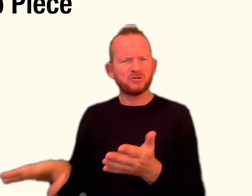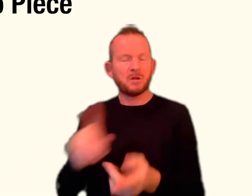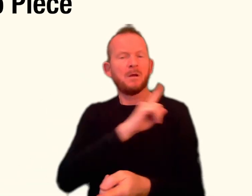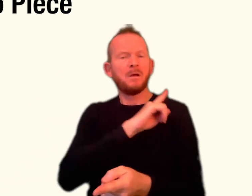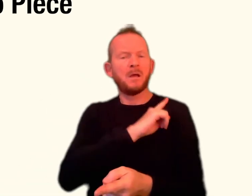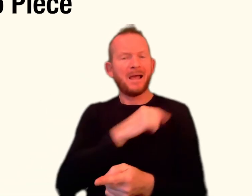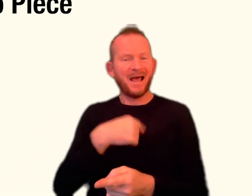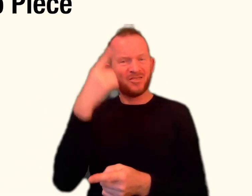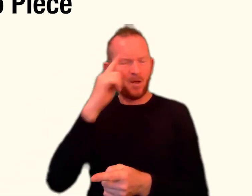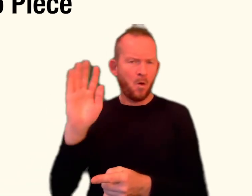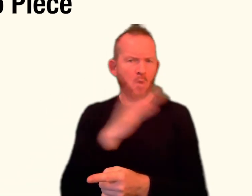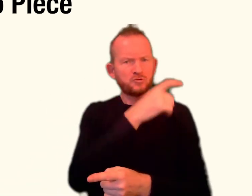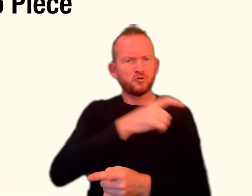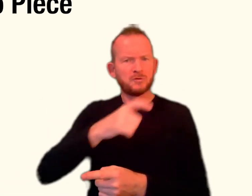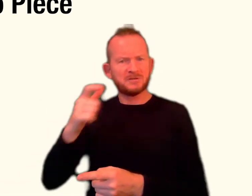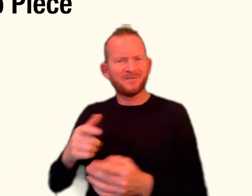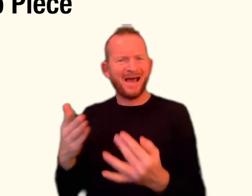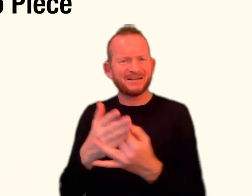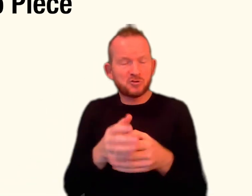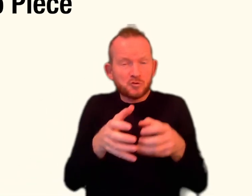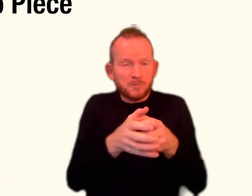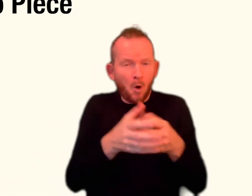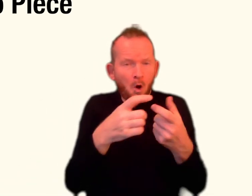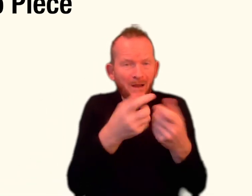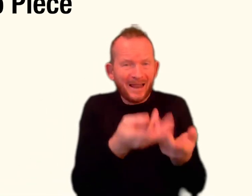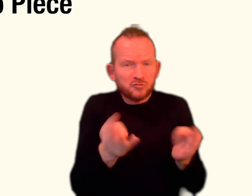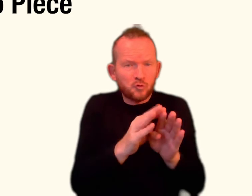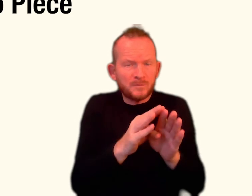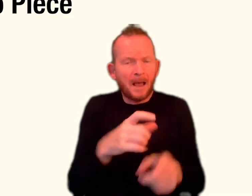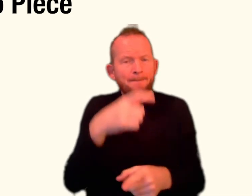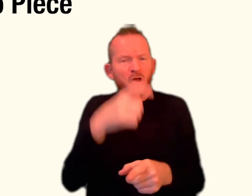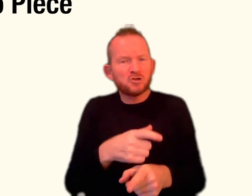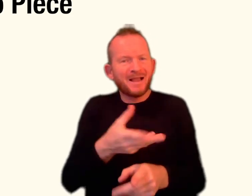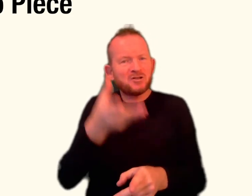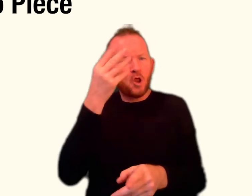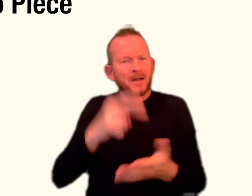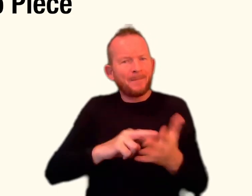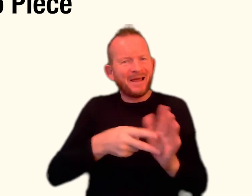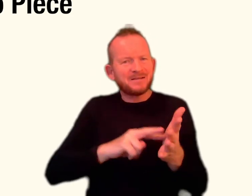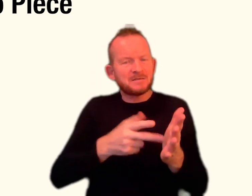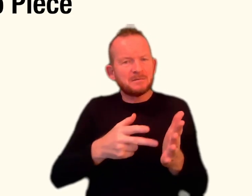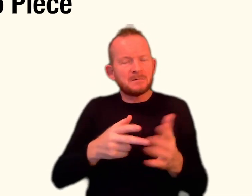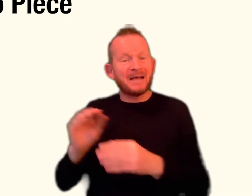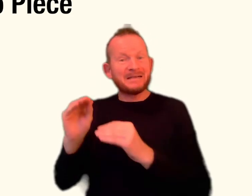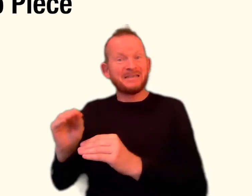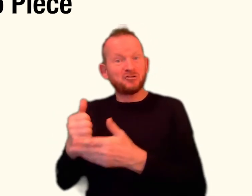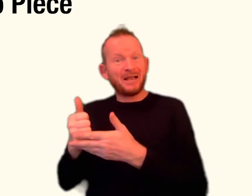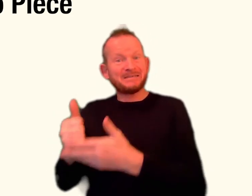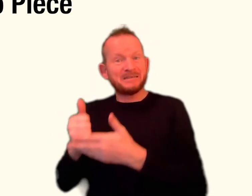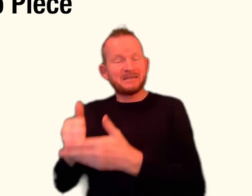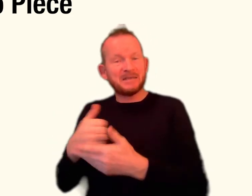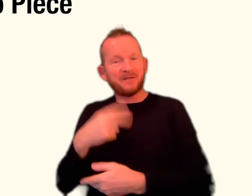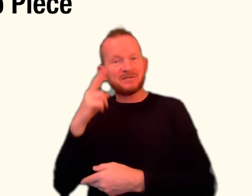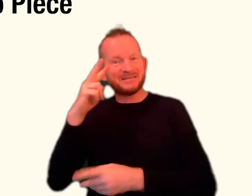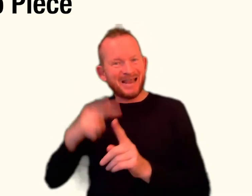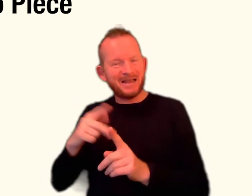all students should have access to small classrooms and personalised learning plans. As a teaching assistant, I have seen what access, resources